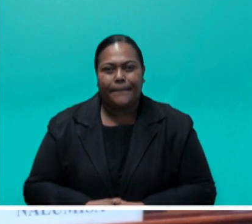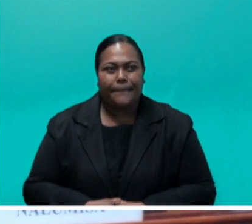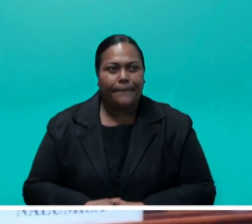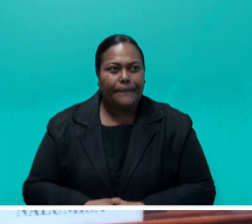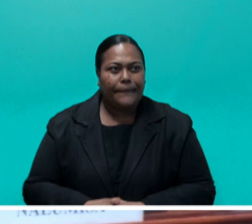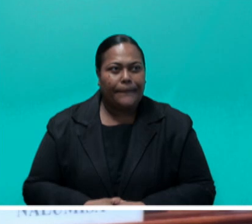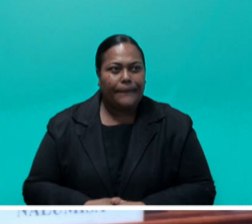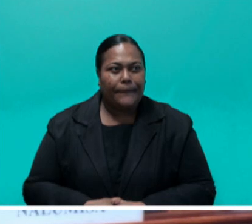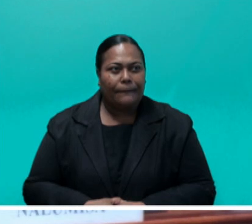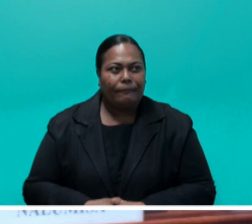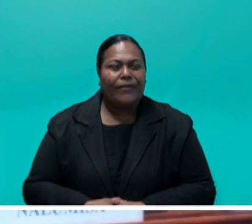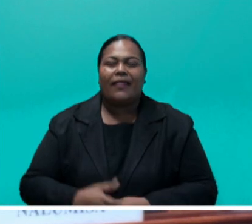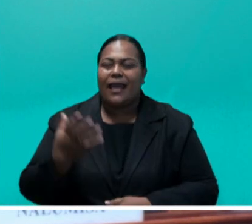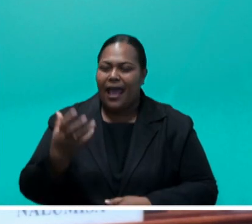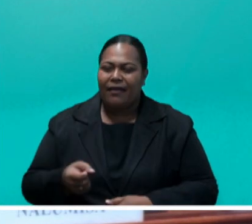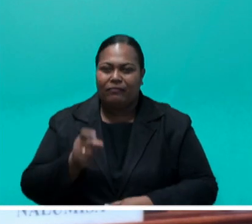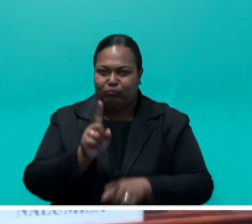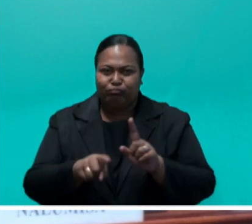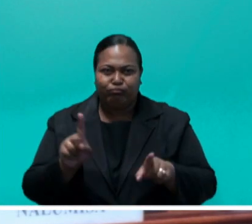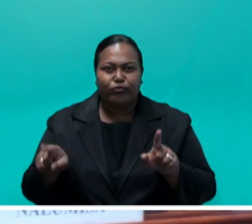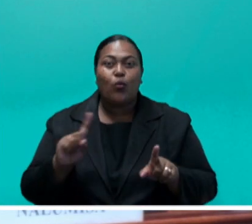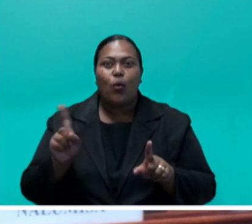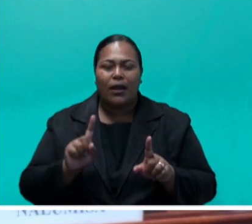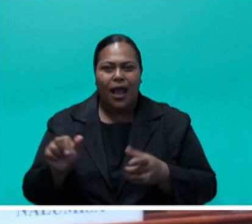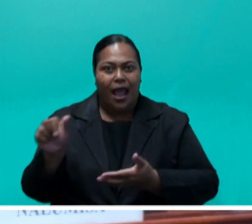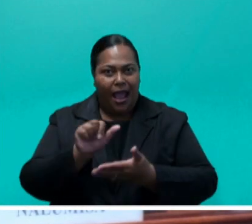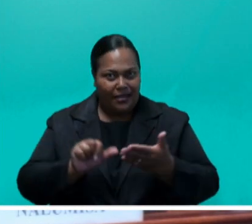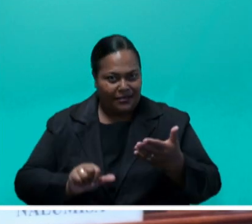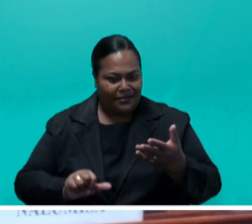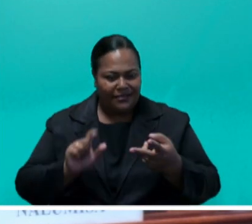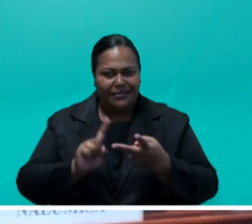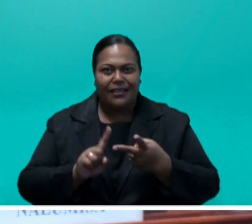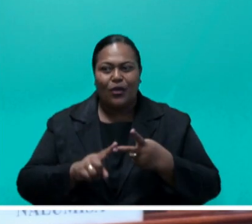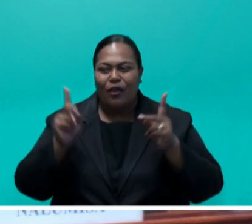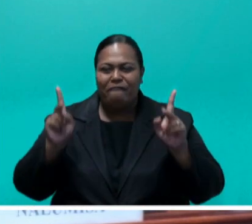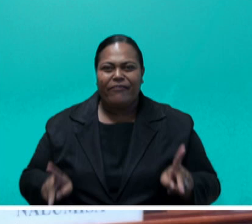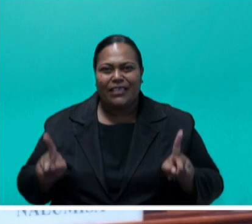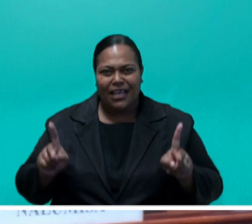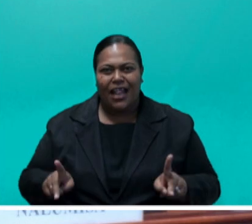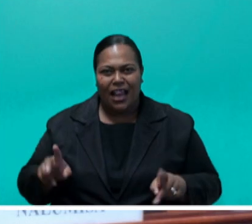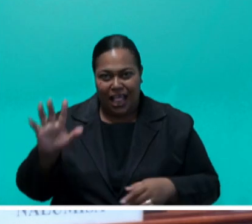talents ranging from culinary arts to digital literacy.